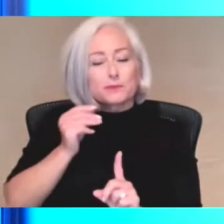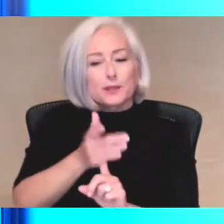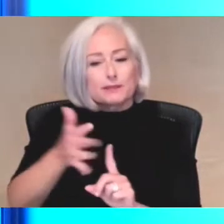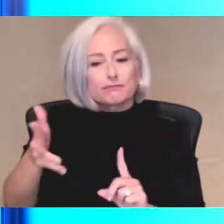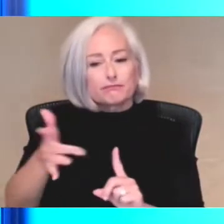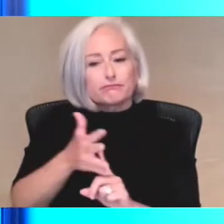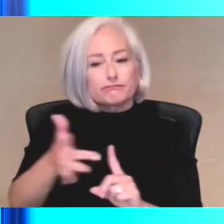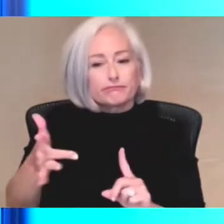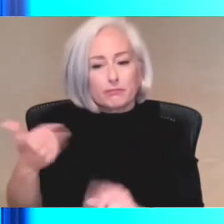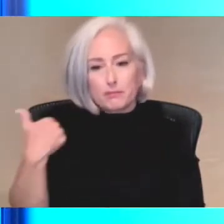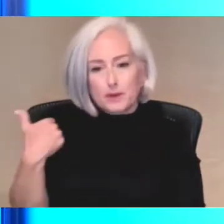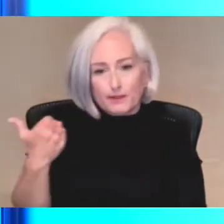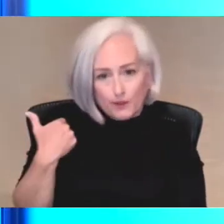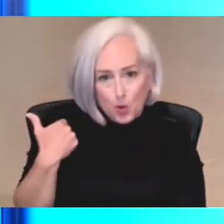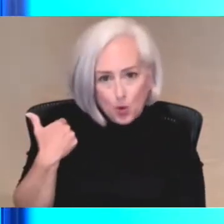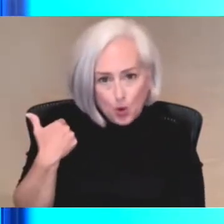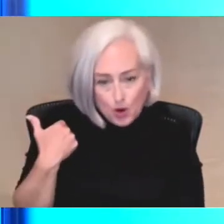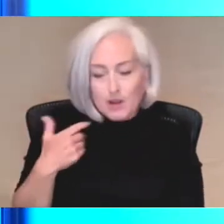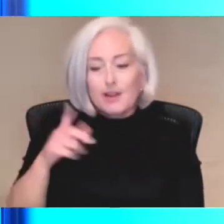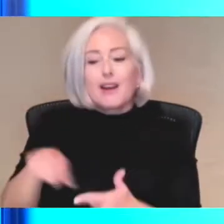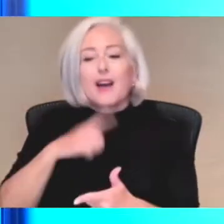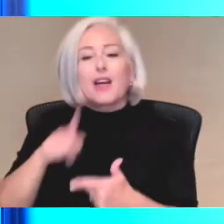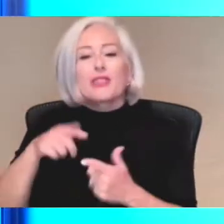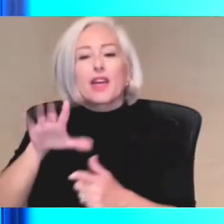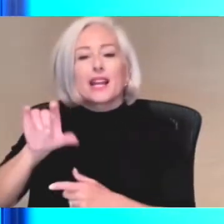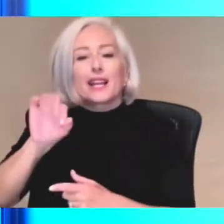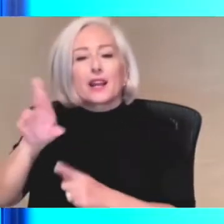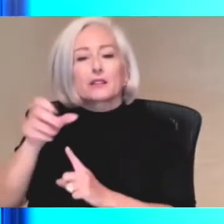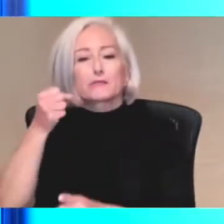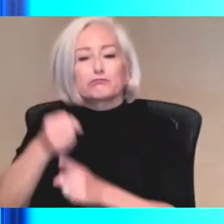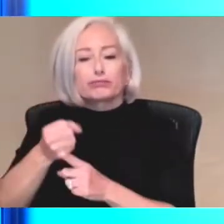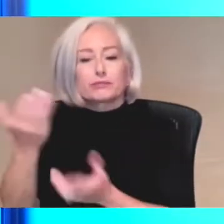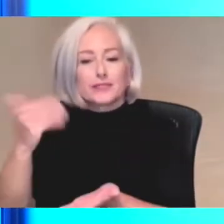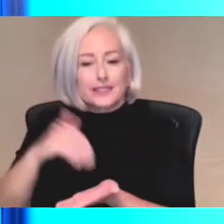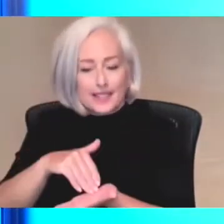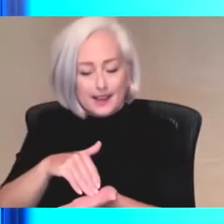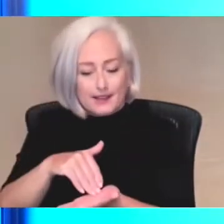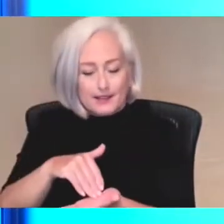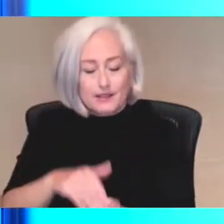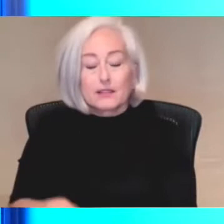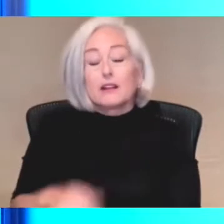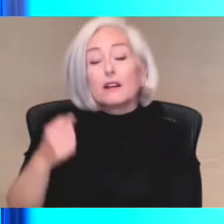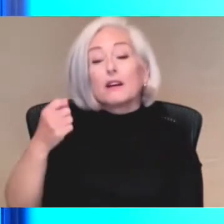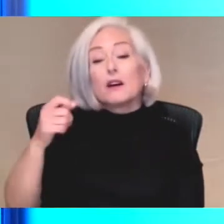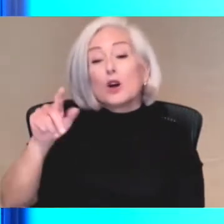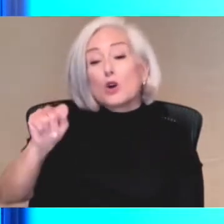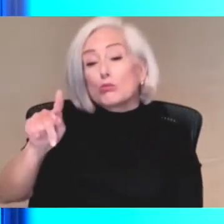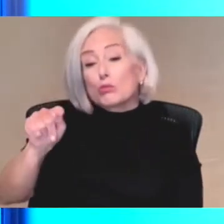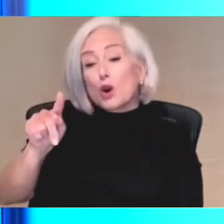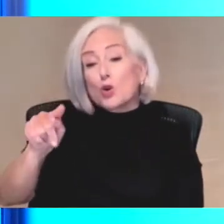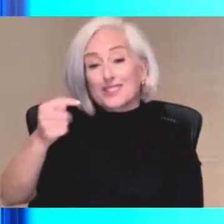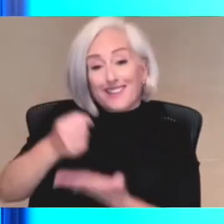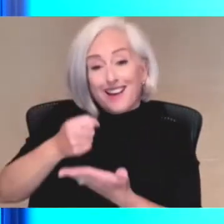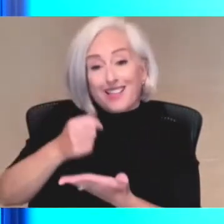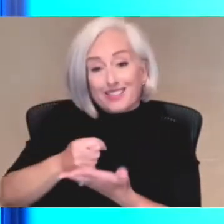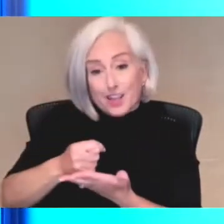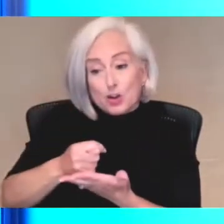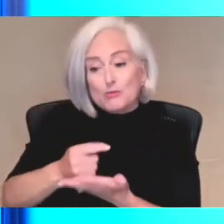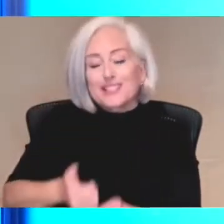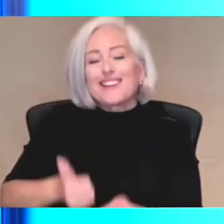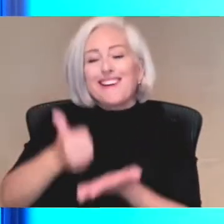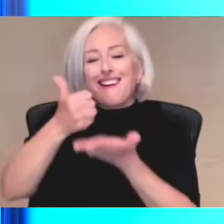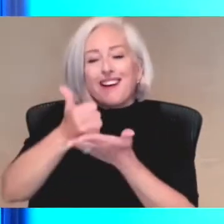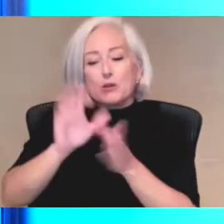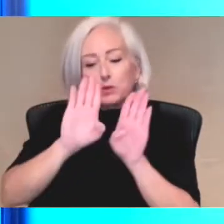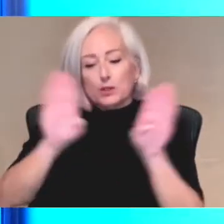may benefit from additional radiation. Again, with proton therapy, being able to focus that radiation more effectively